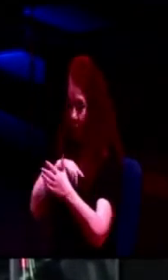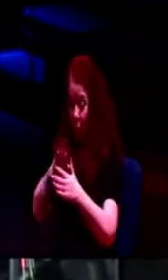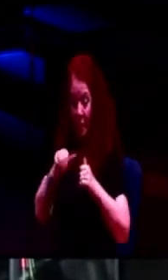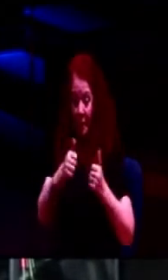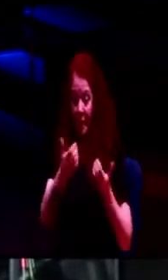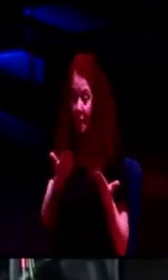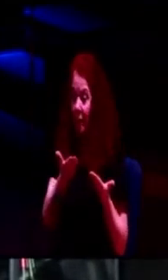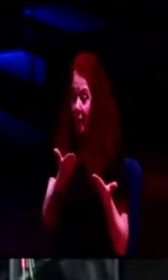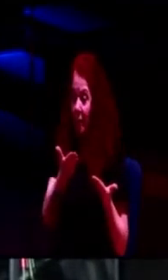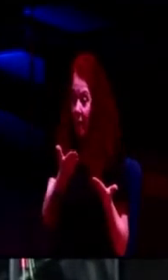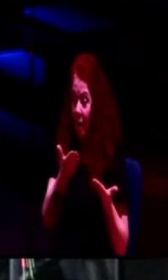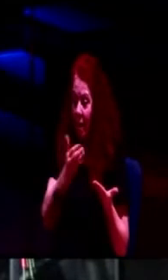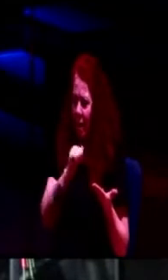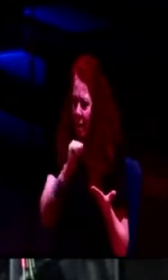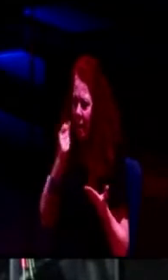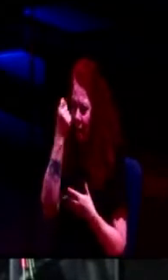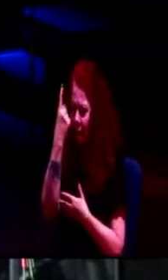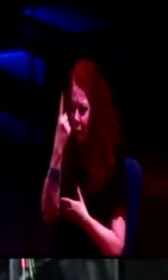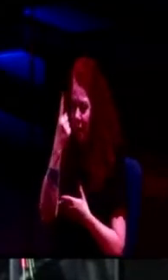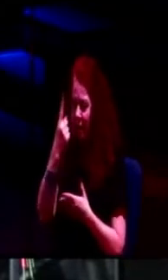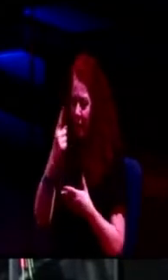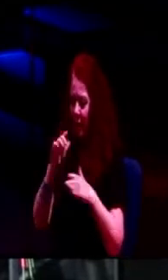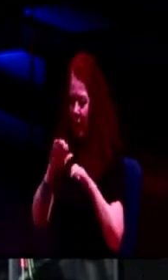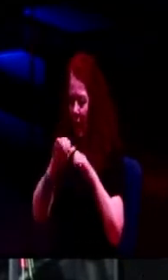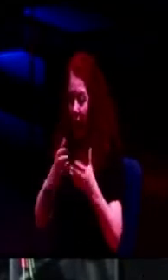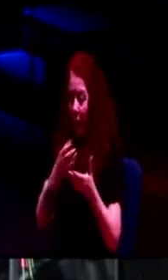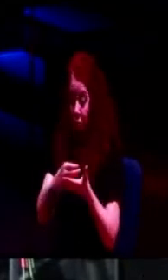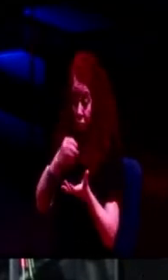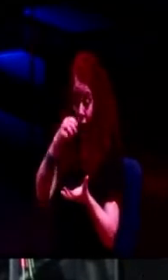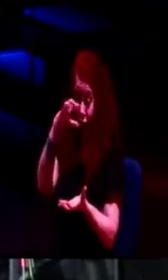thing is, many people will not.